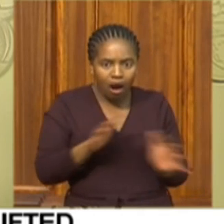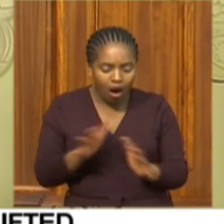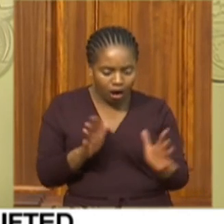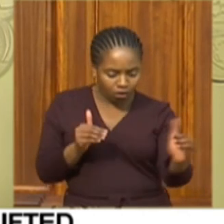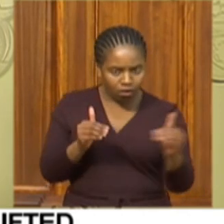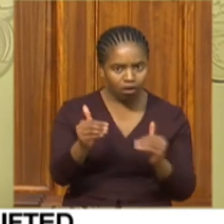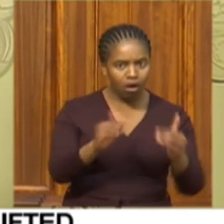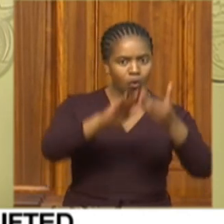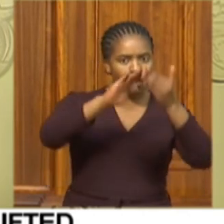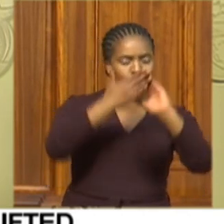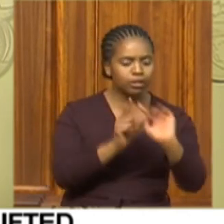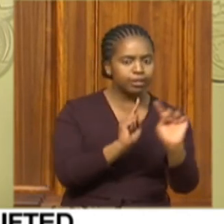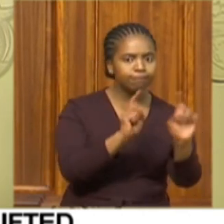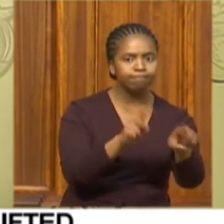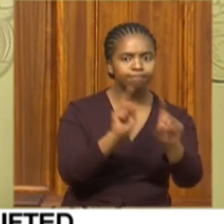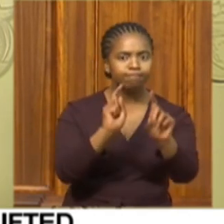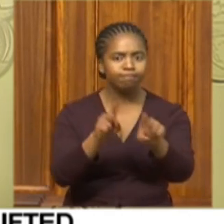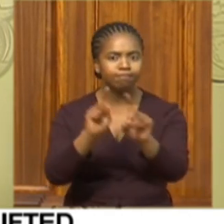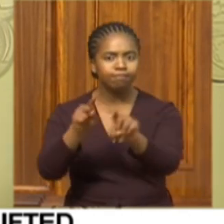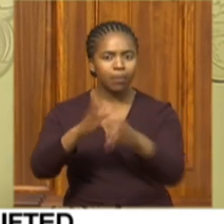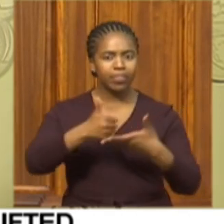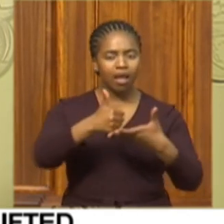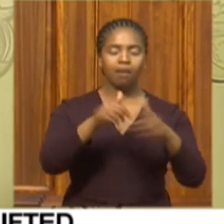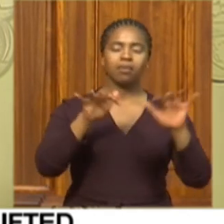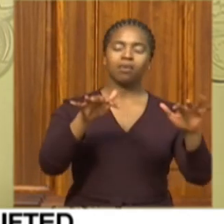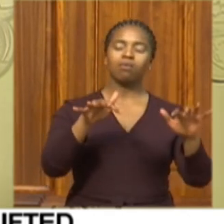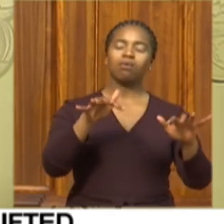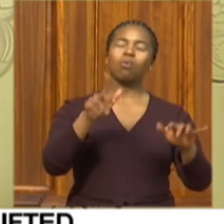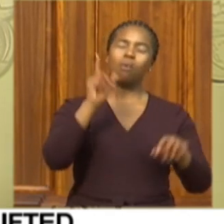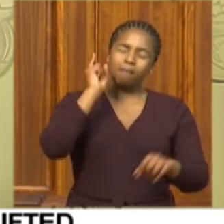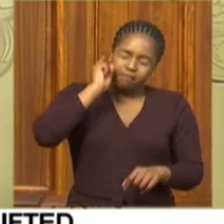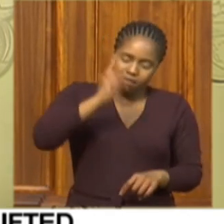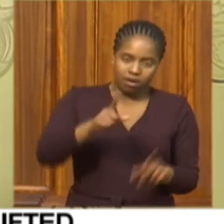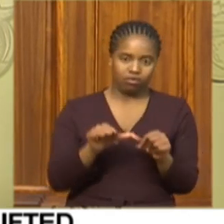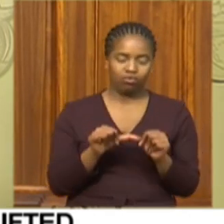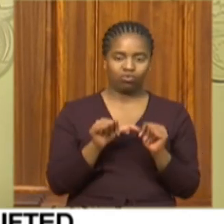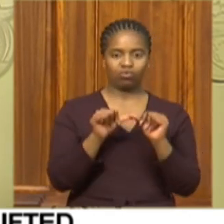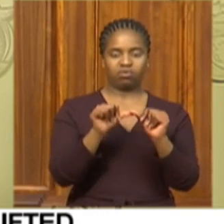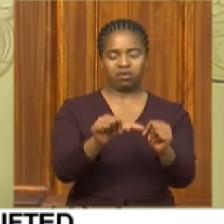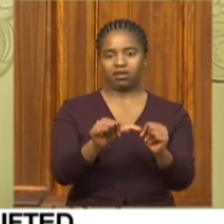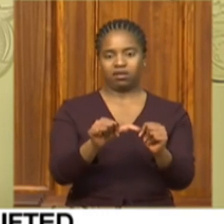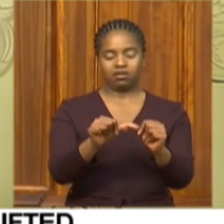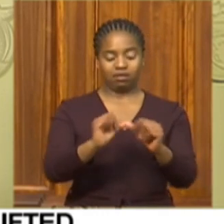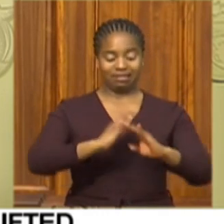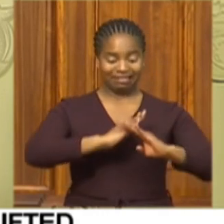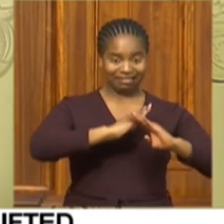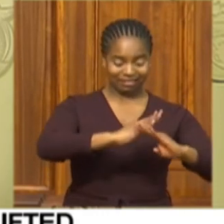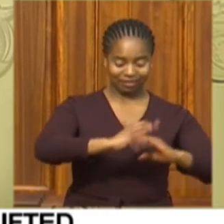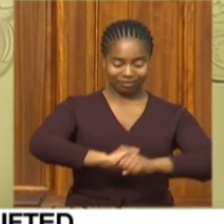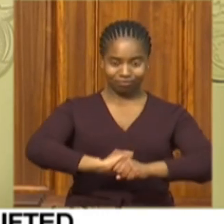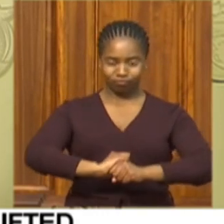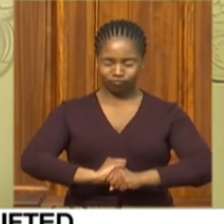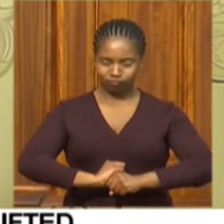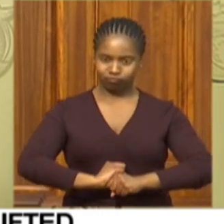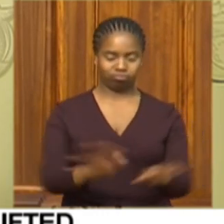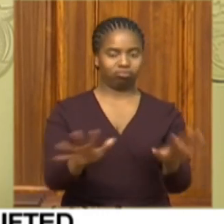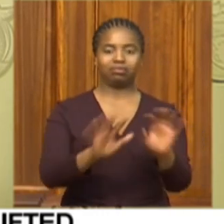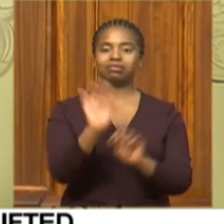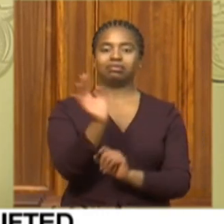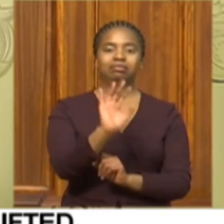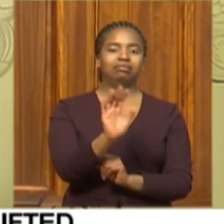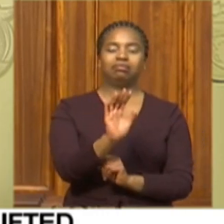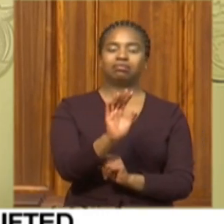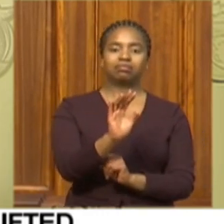community engagement. We must continue to minimize the risk of outbreaks in